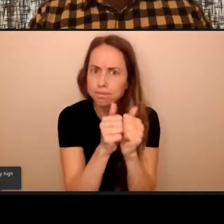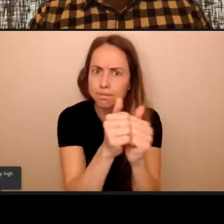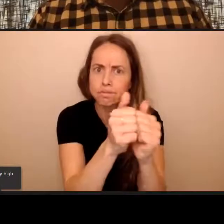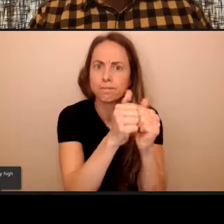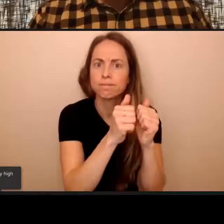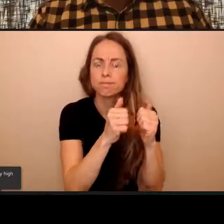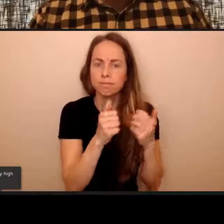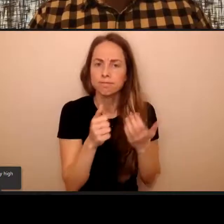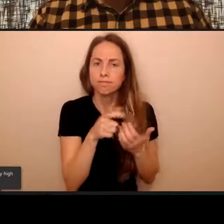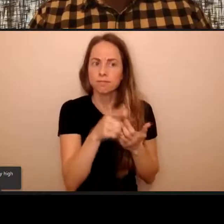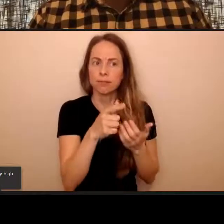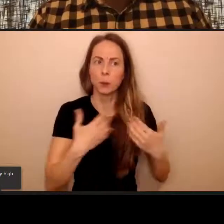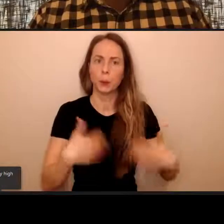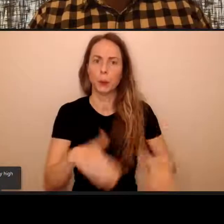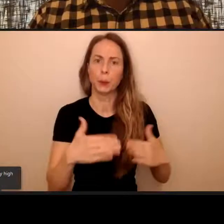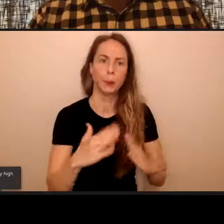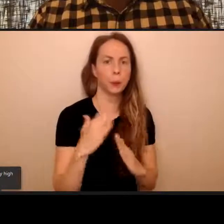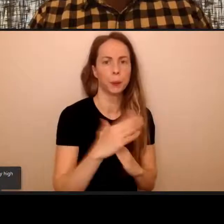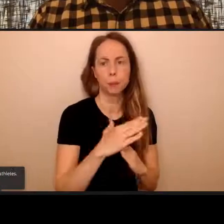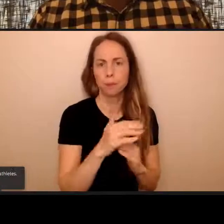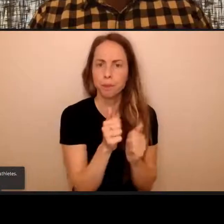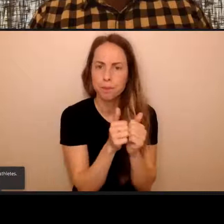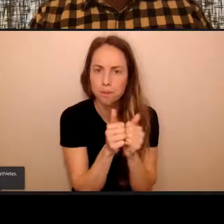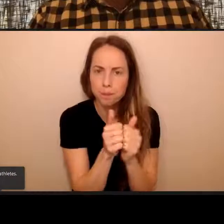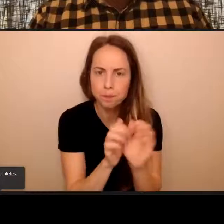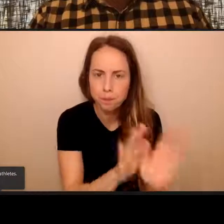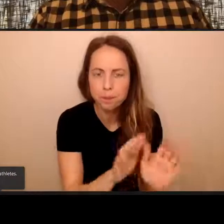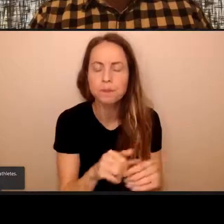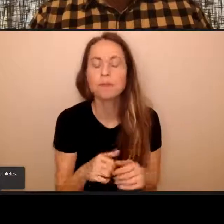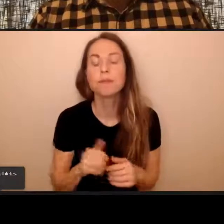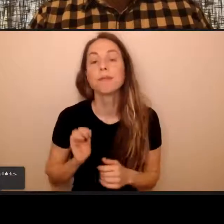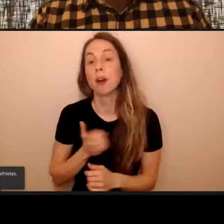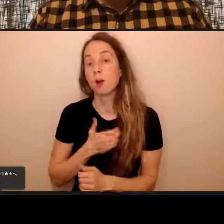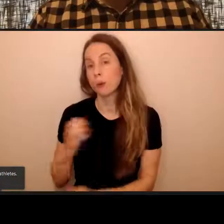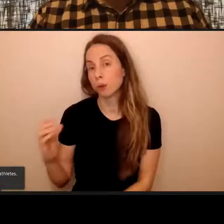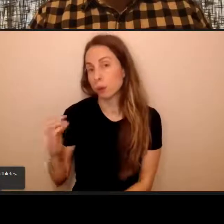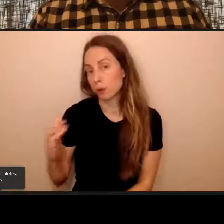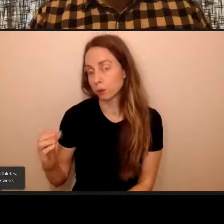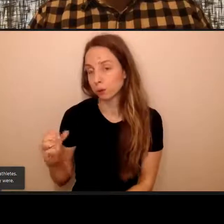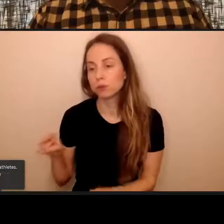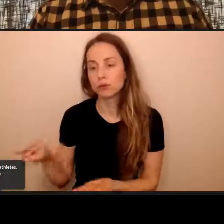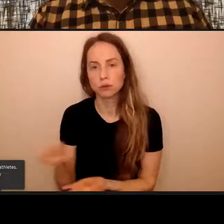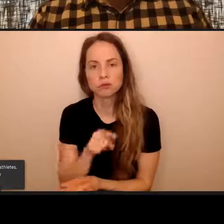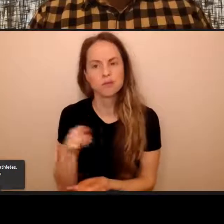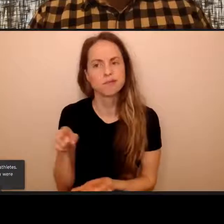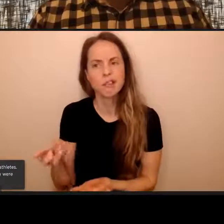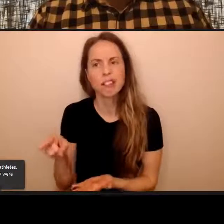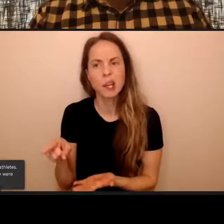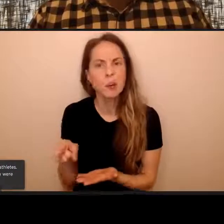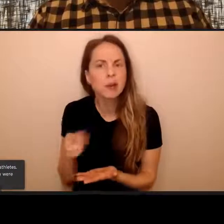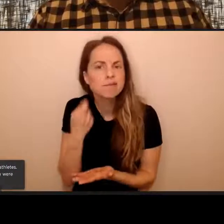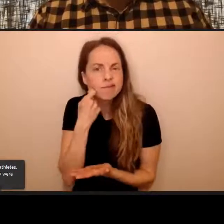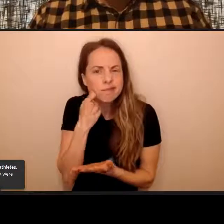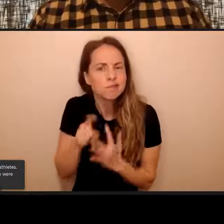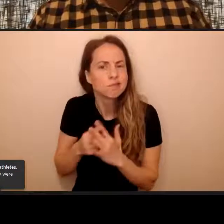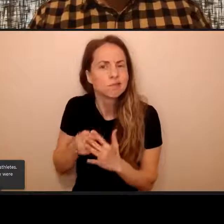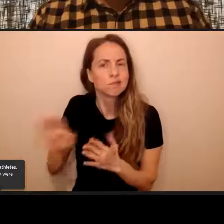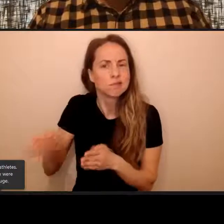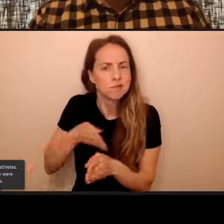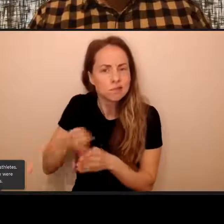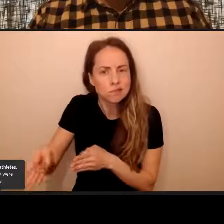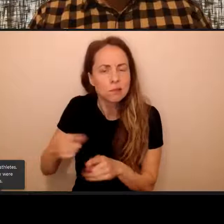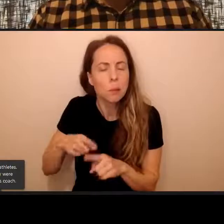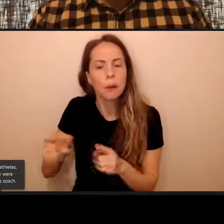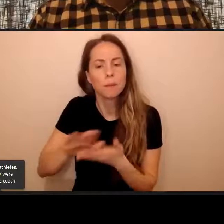athletes. And then our coaches, actually, they were early in their careers, but they became